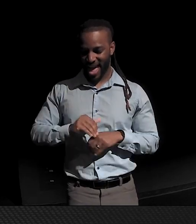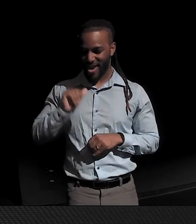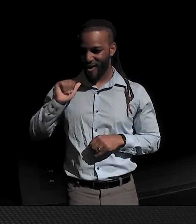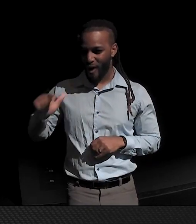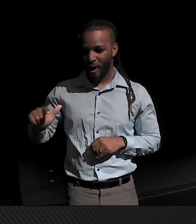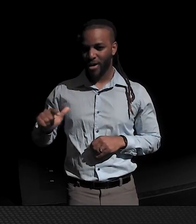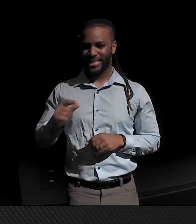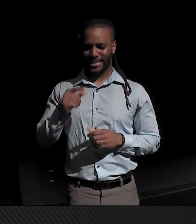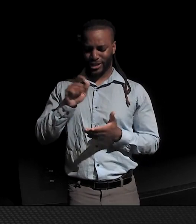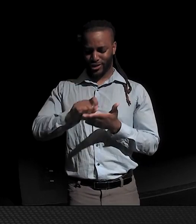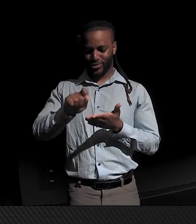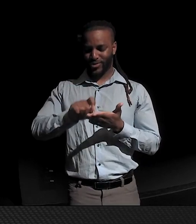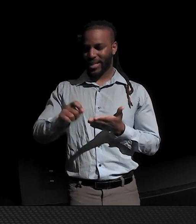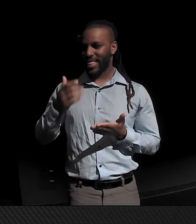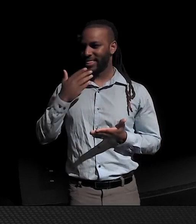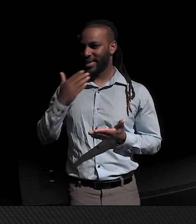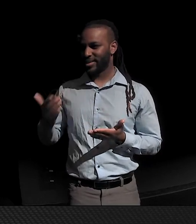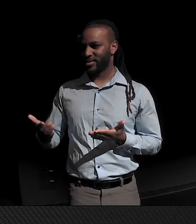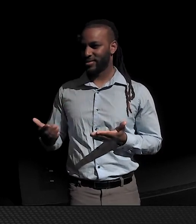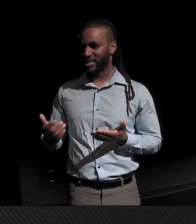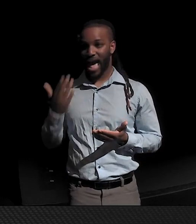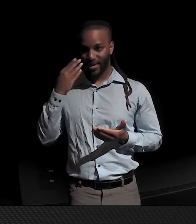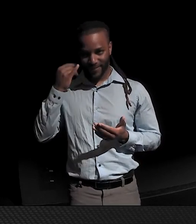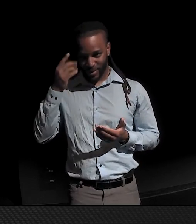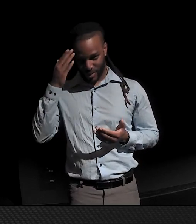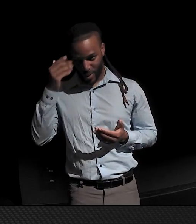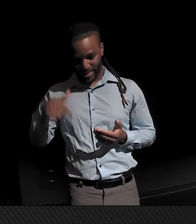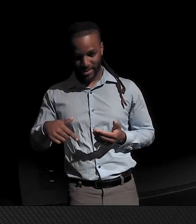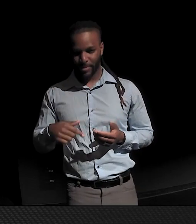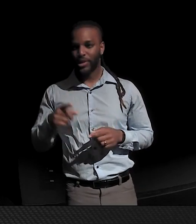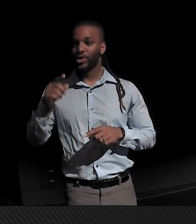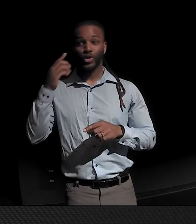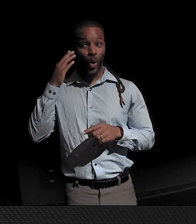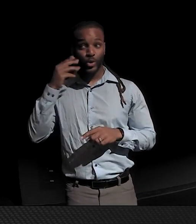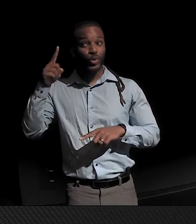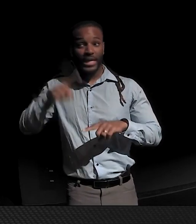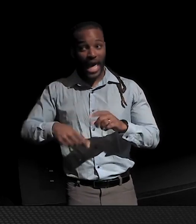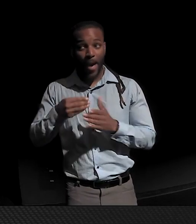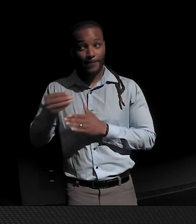Nothing but a thank you. And I don't know if you guys know this, but do you know what you can't buy Legos with?